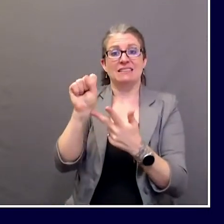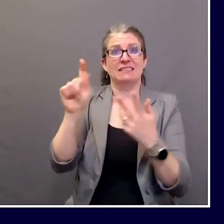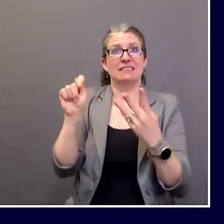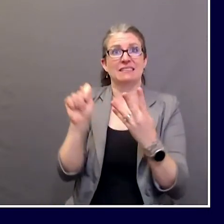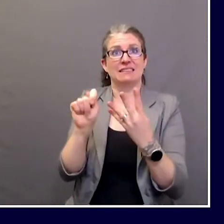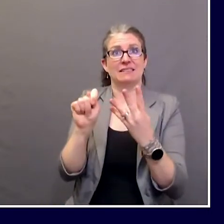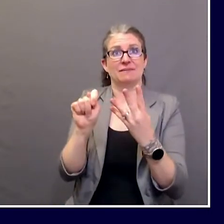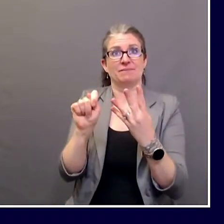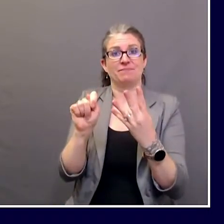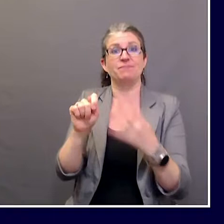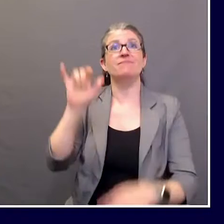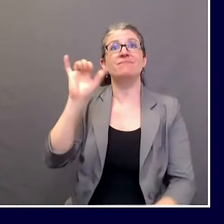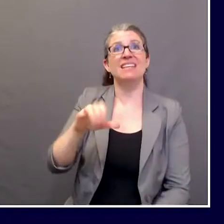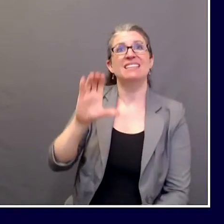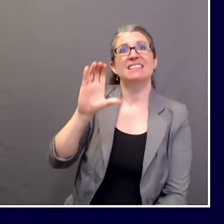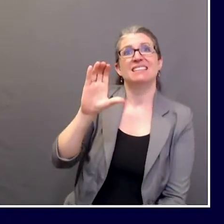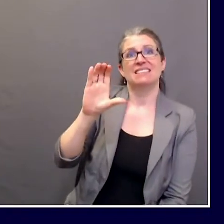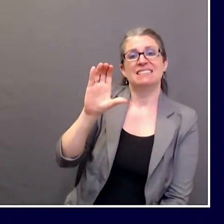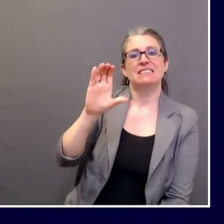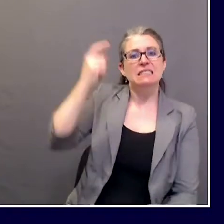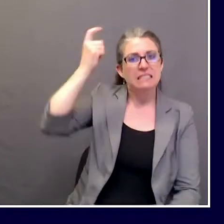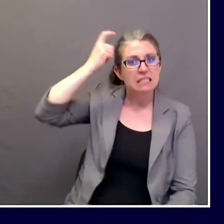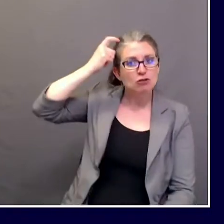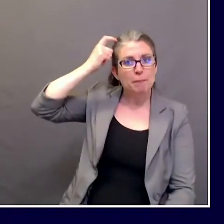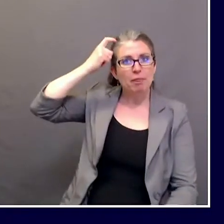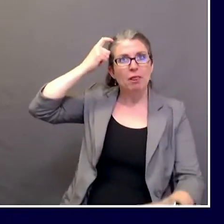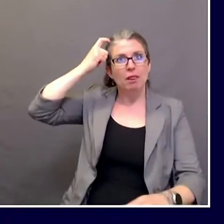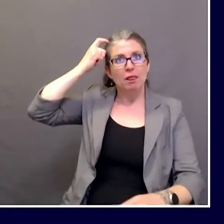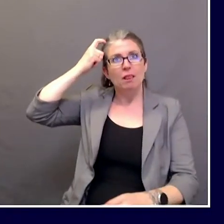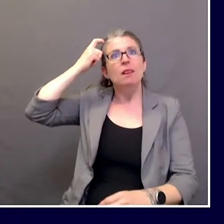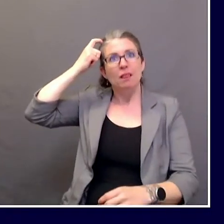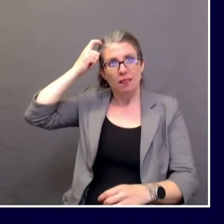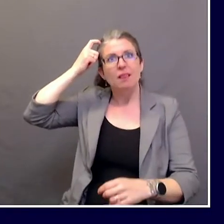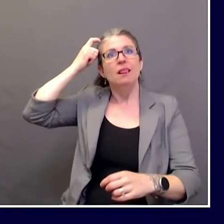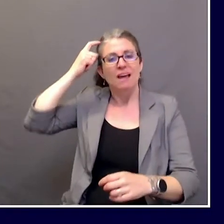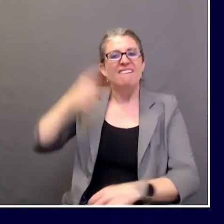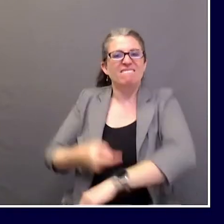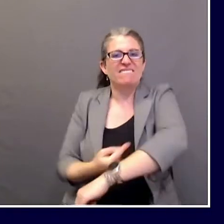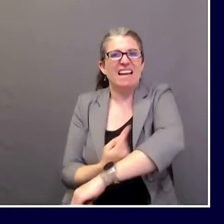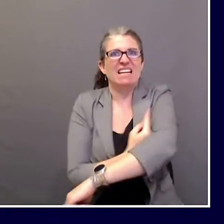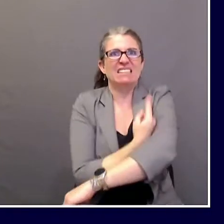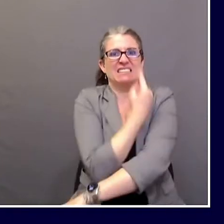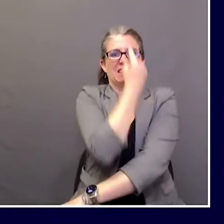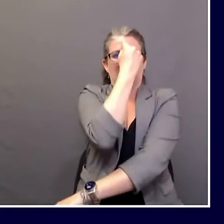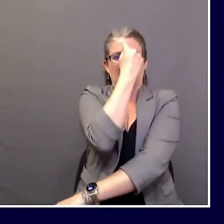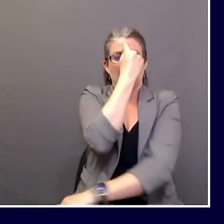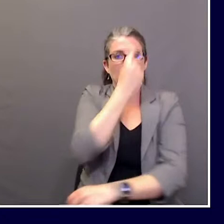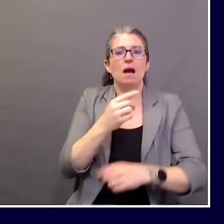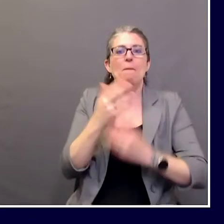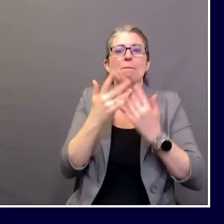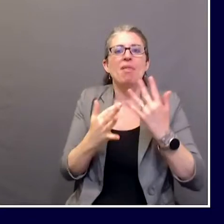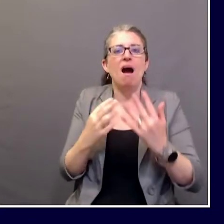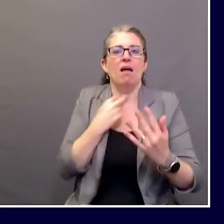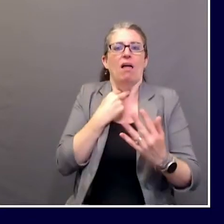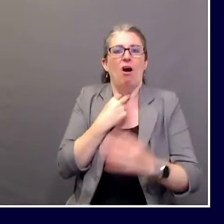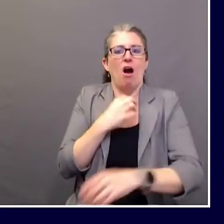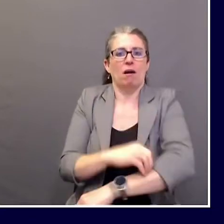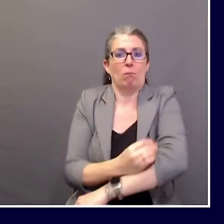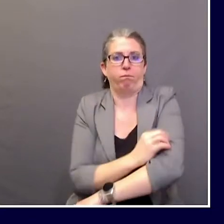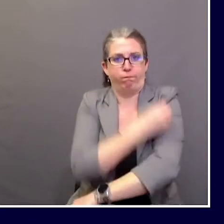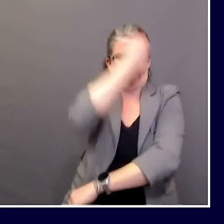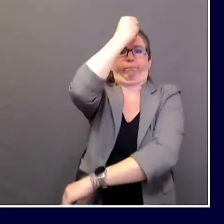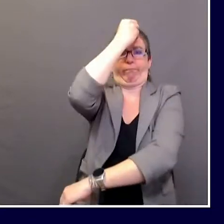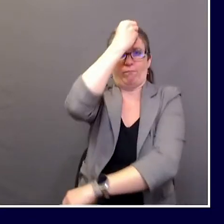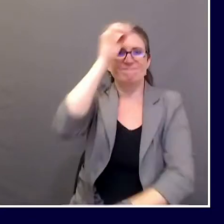in combination where individuals also had low levels of platelets after they had received the J&J